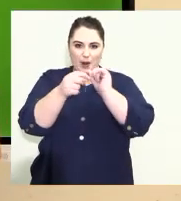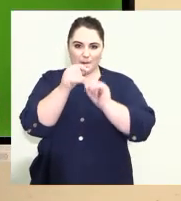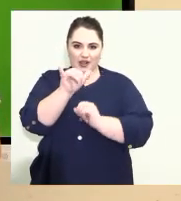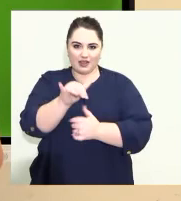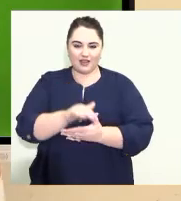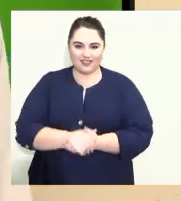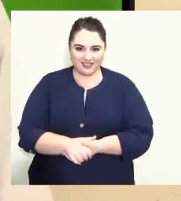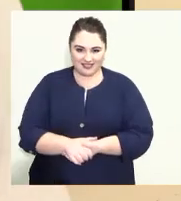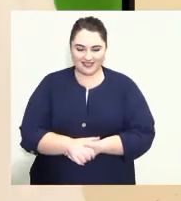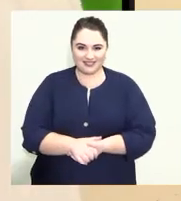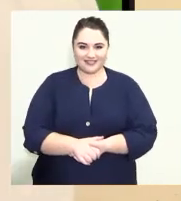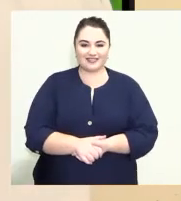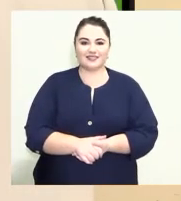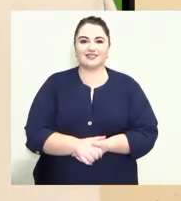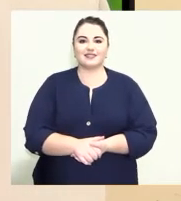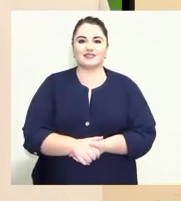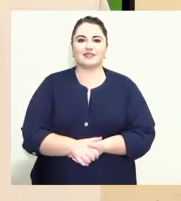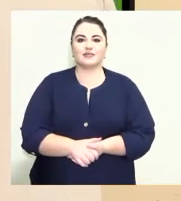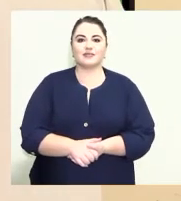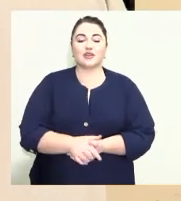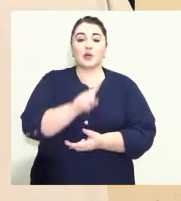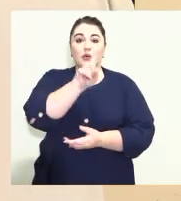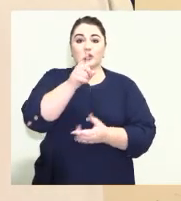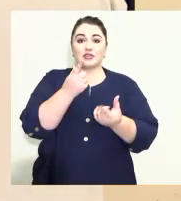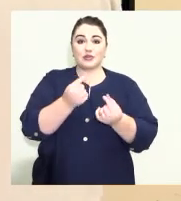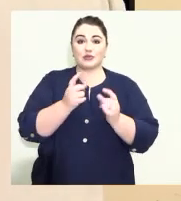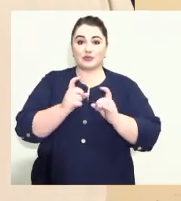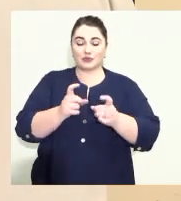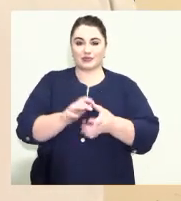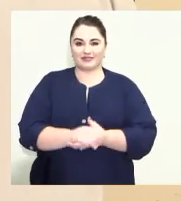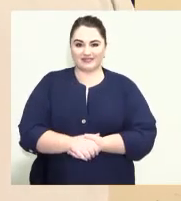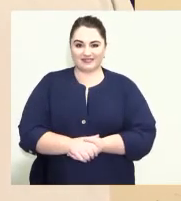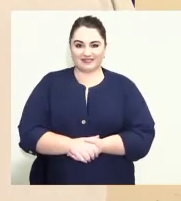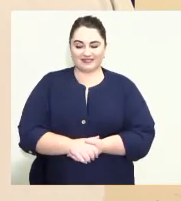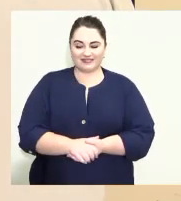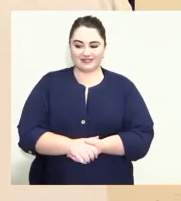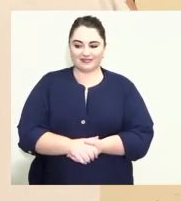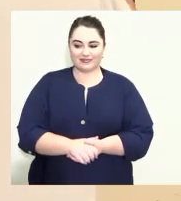questions. Let's move to a question to see.